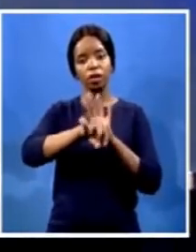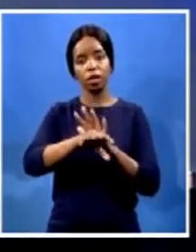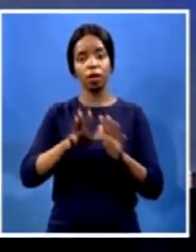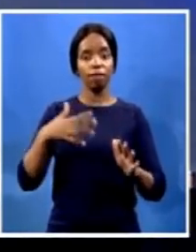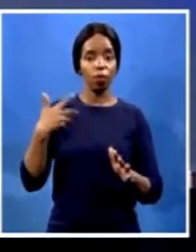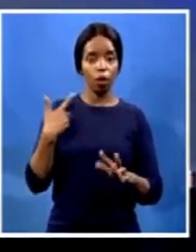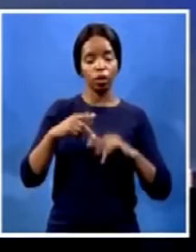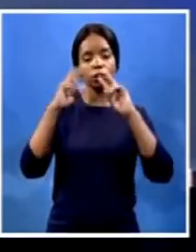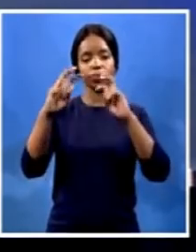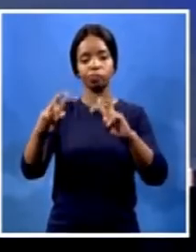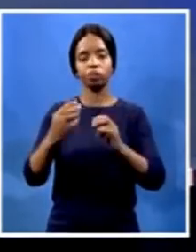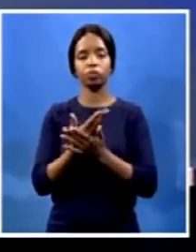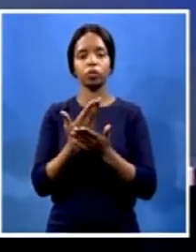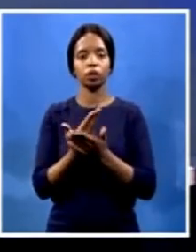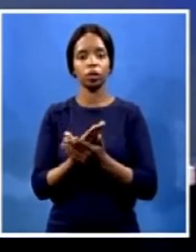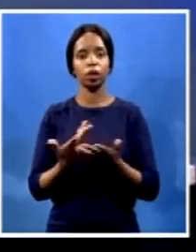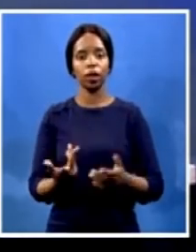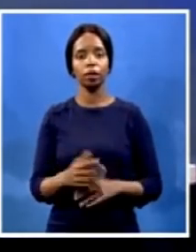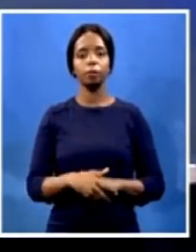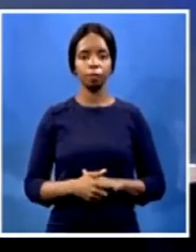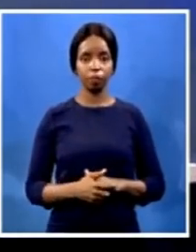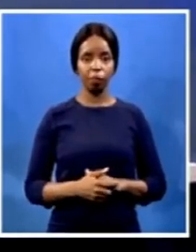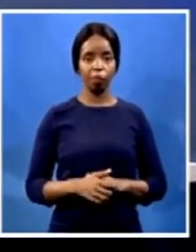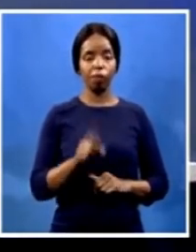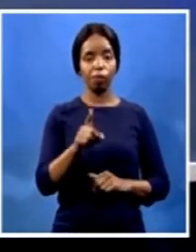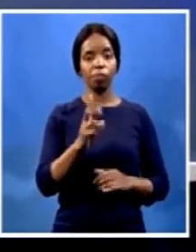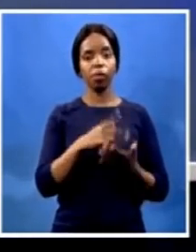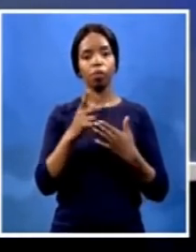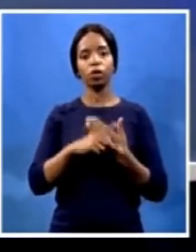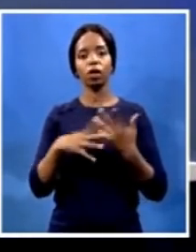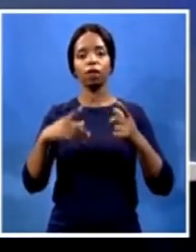Face Mask Project, and that was Dr. Fehmeeda Moosa. That quick break. I'll get you more news next. Stay with us.